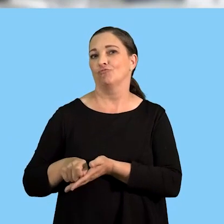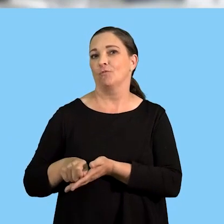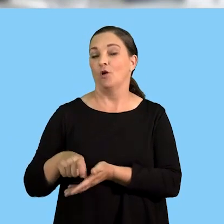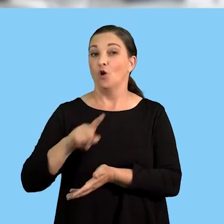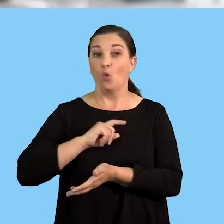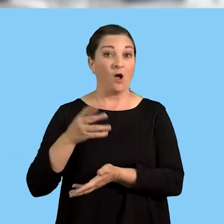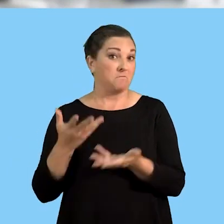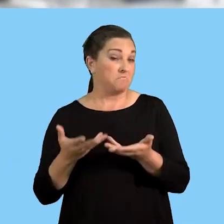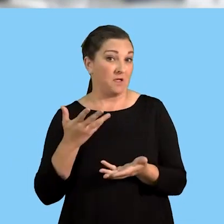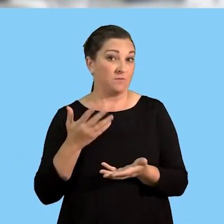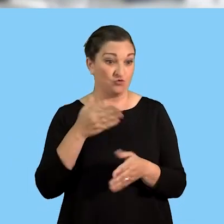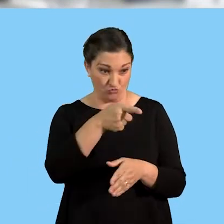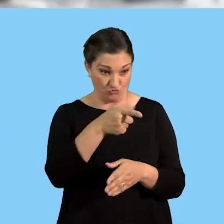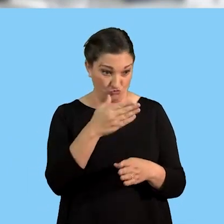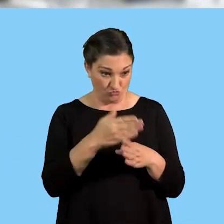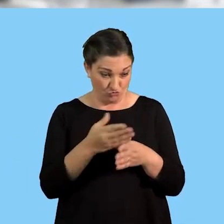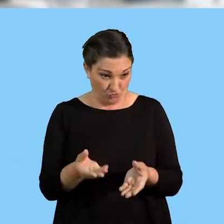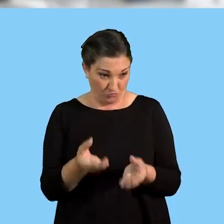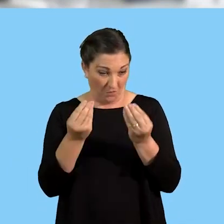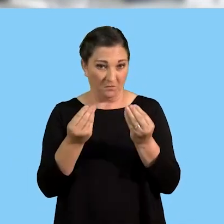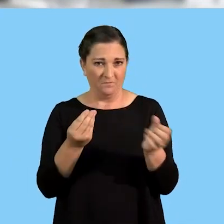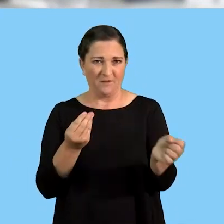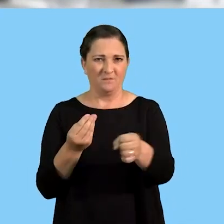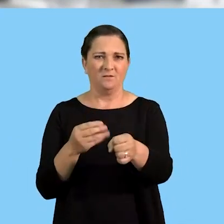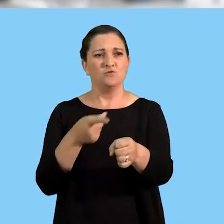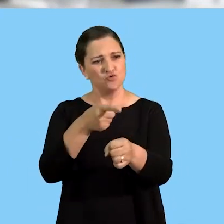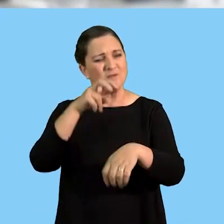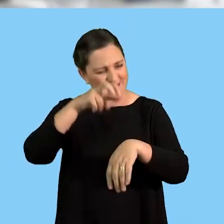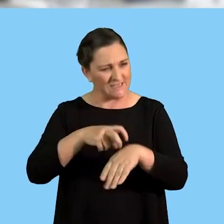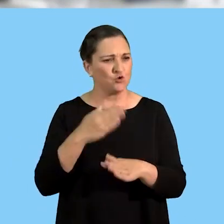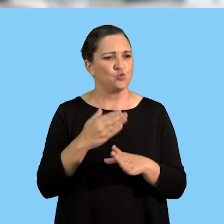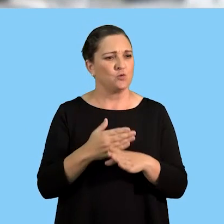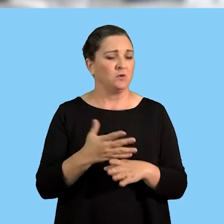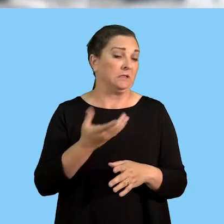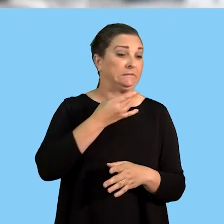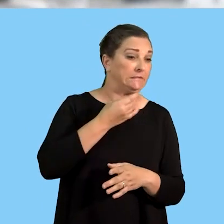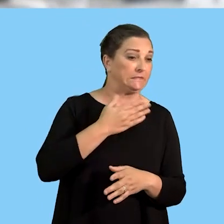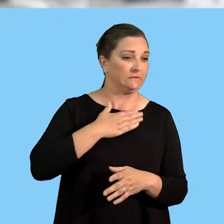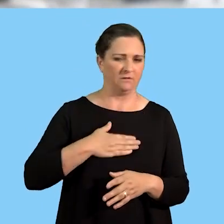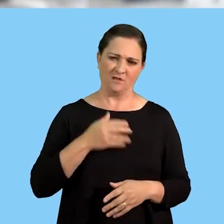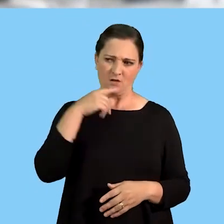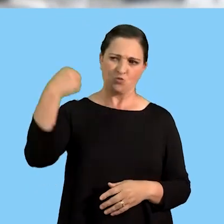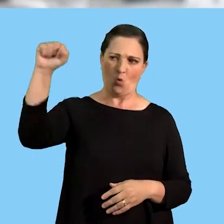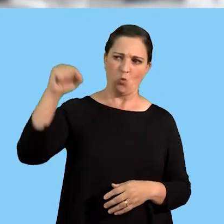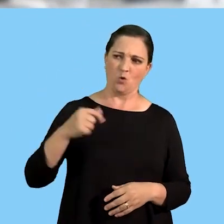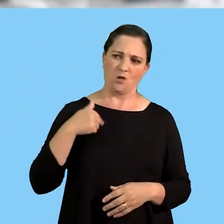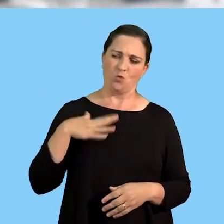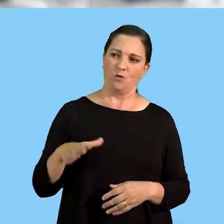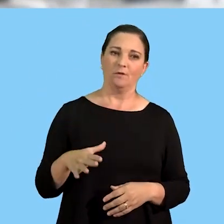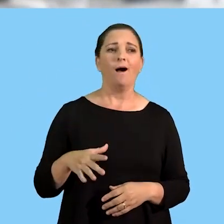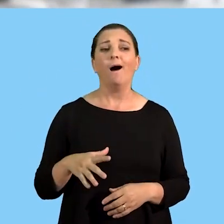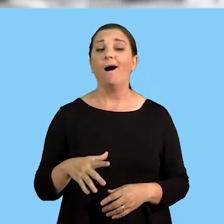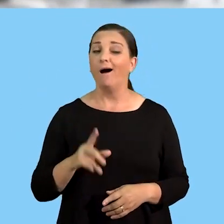can use it for future purposes. In case you get the job, you might be required to work on a Saturday or a Sunday and